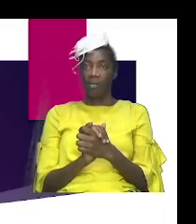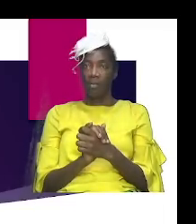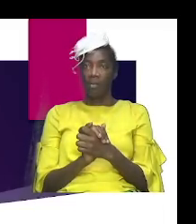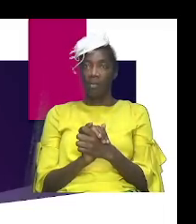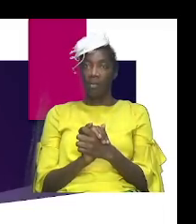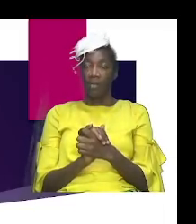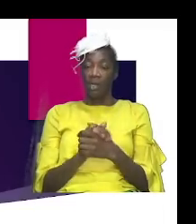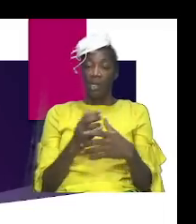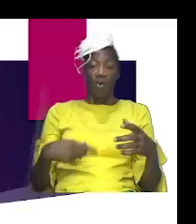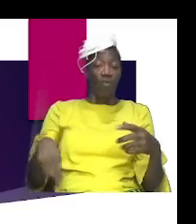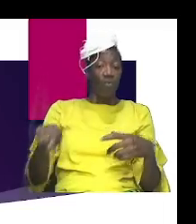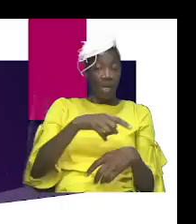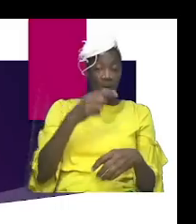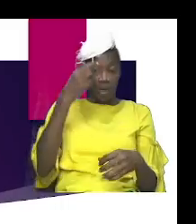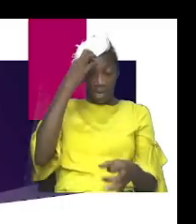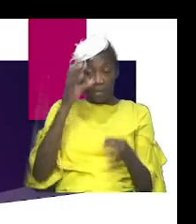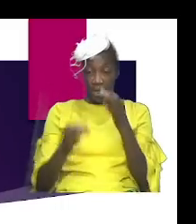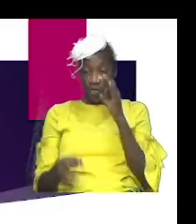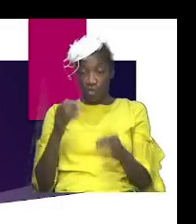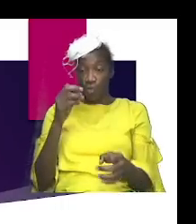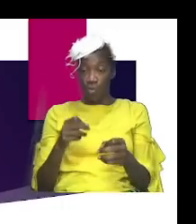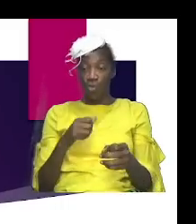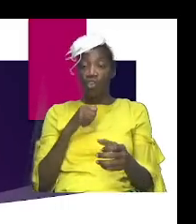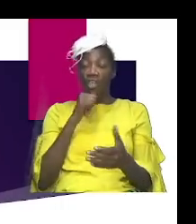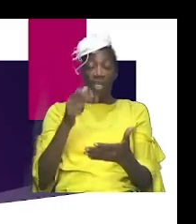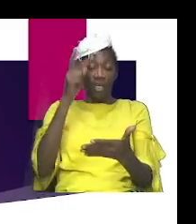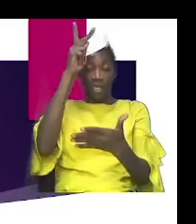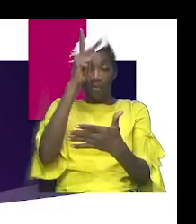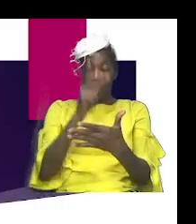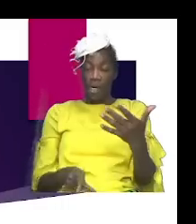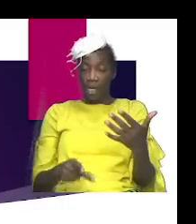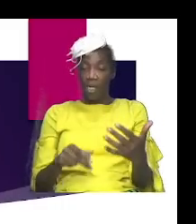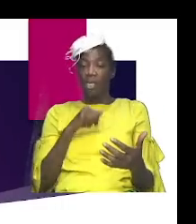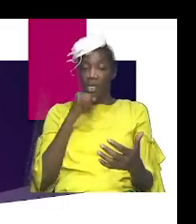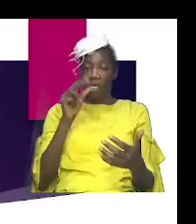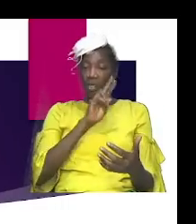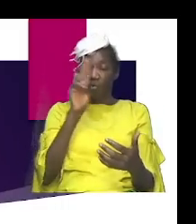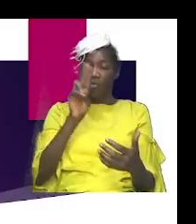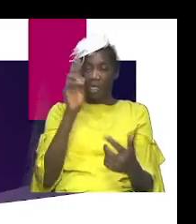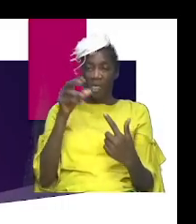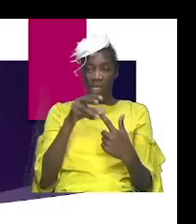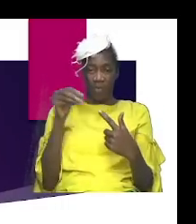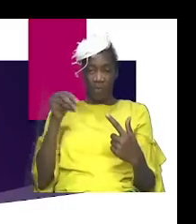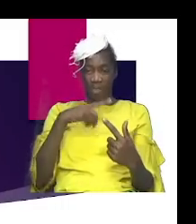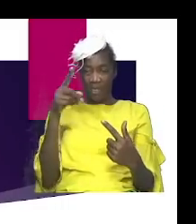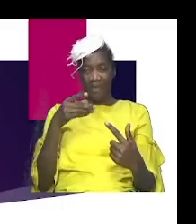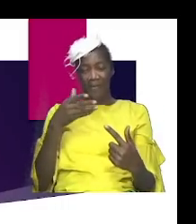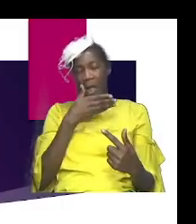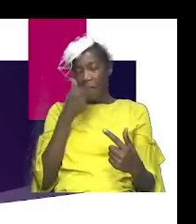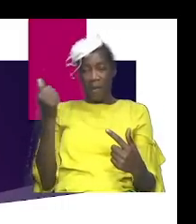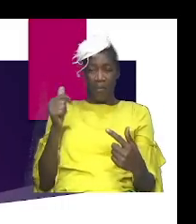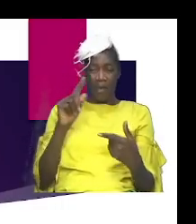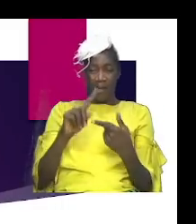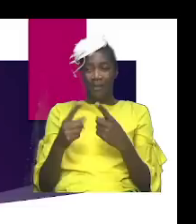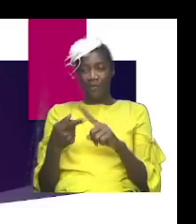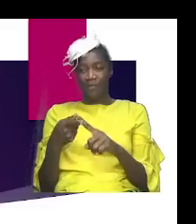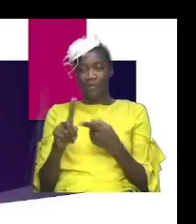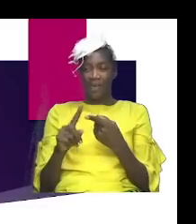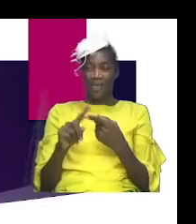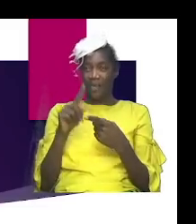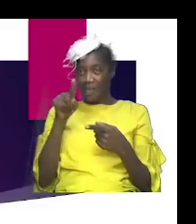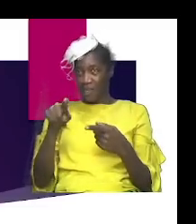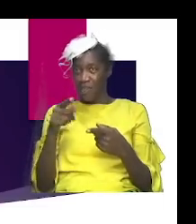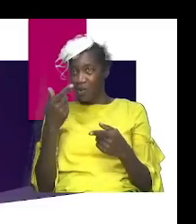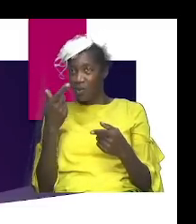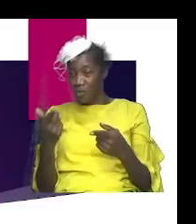be judged impartially. He's not going to use anything special and say, you were my best friend, and or you were the one